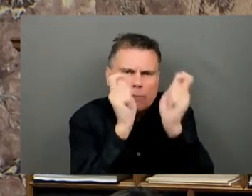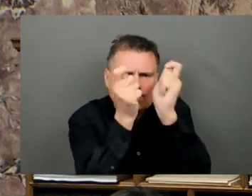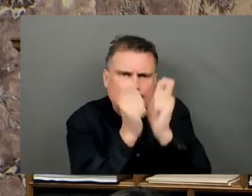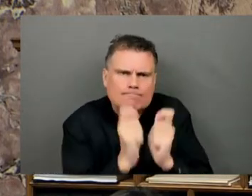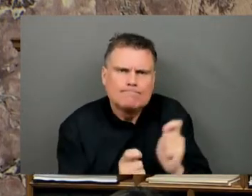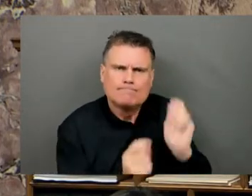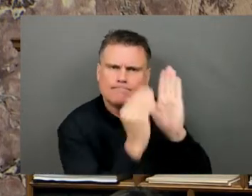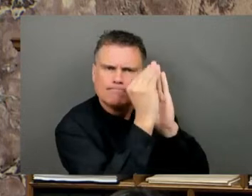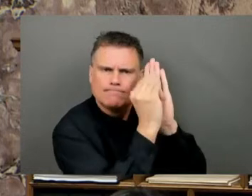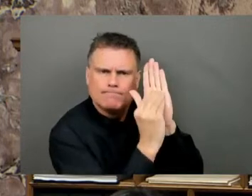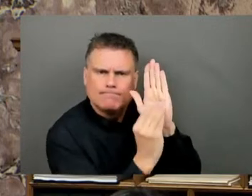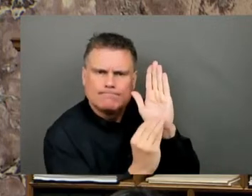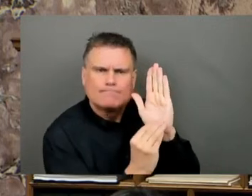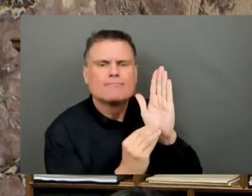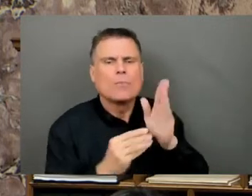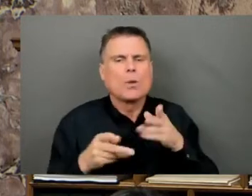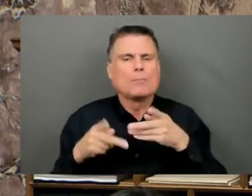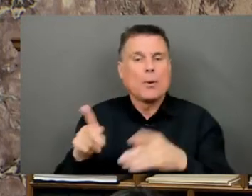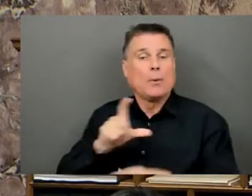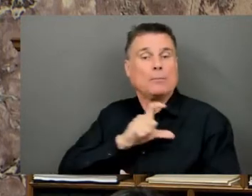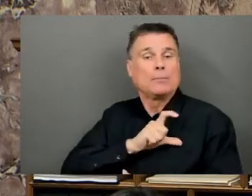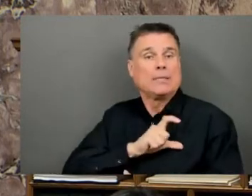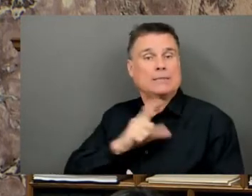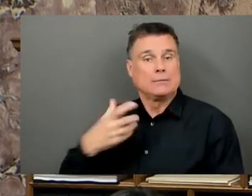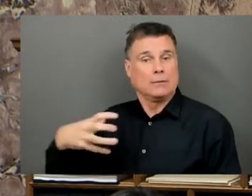in misconduct investigations, and